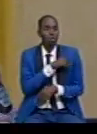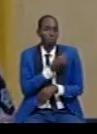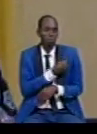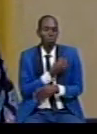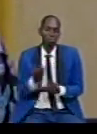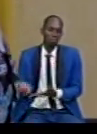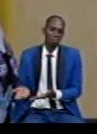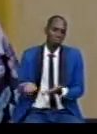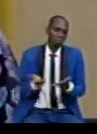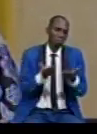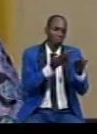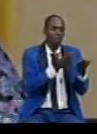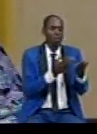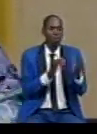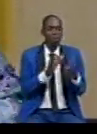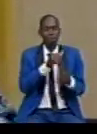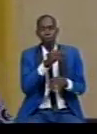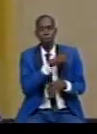carried their own tests,